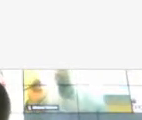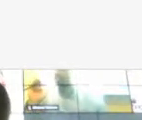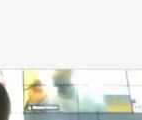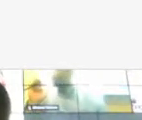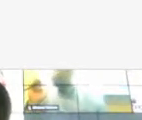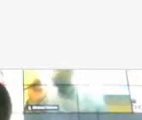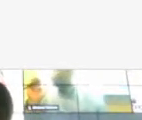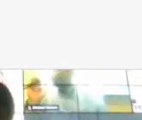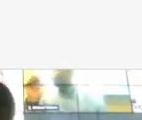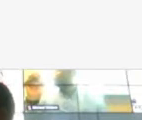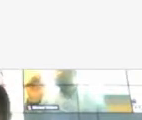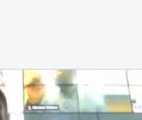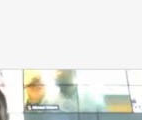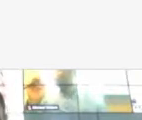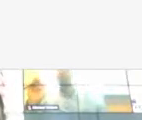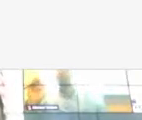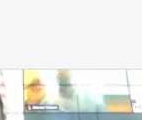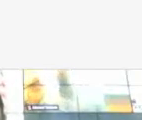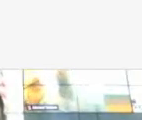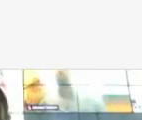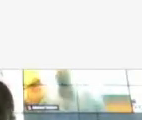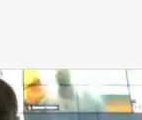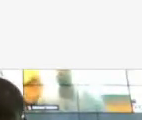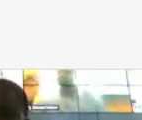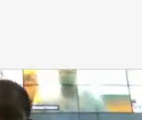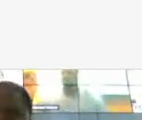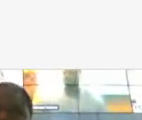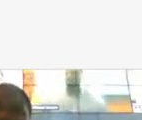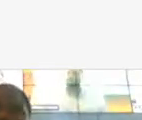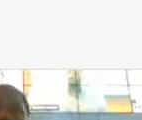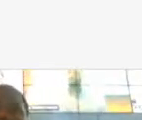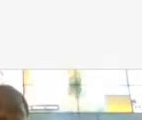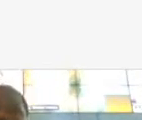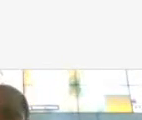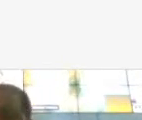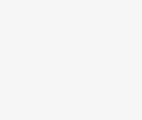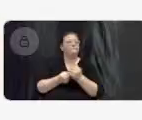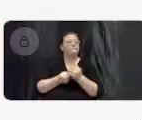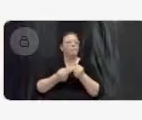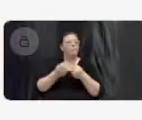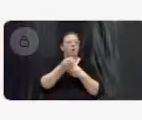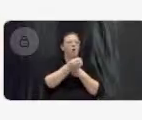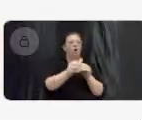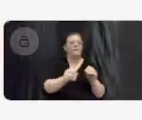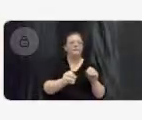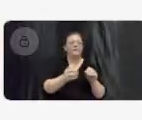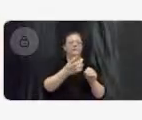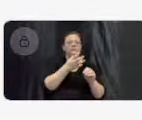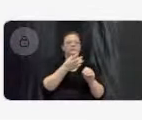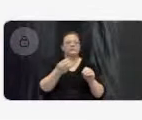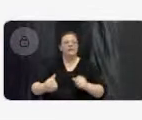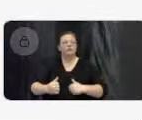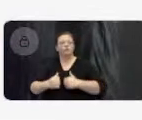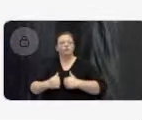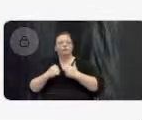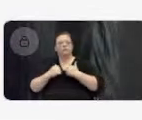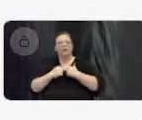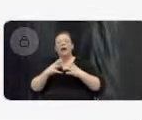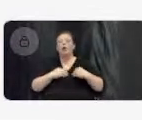6.5 minutes left? Yeah, I own both office and residential